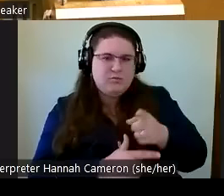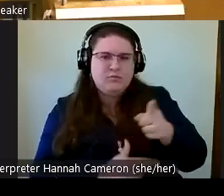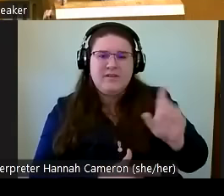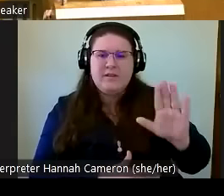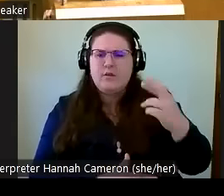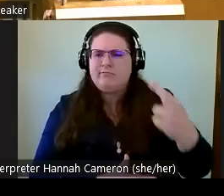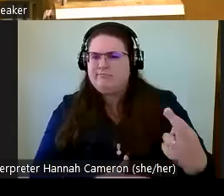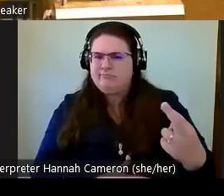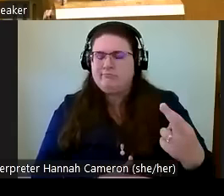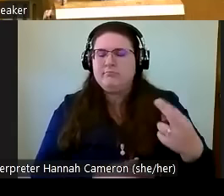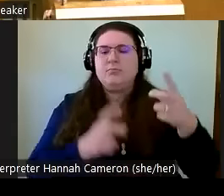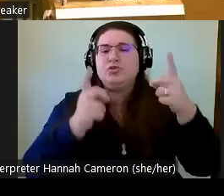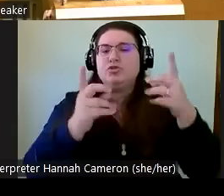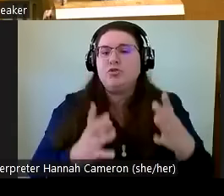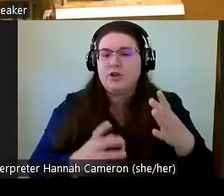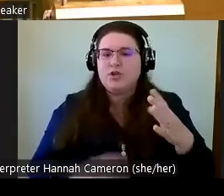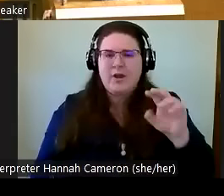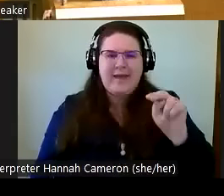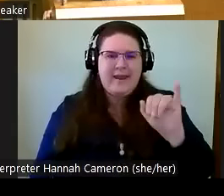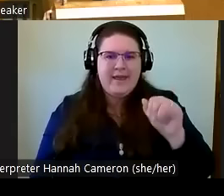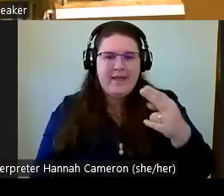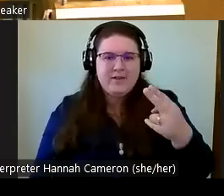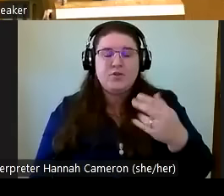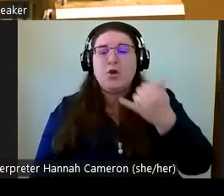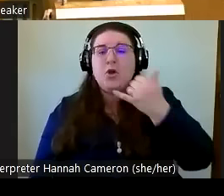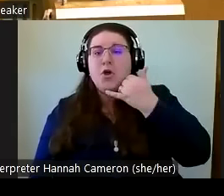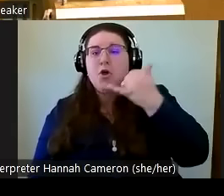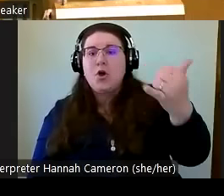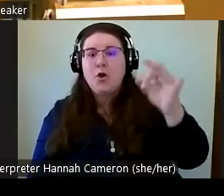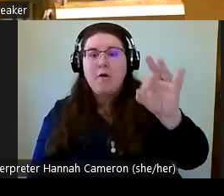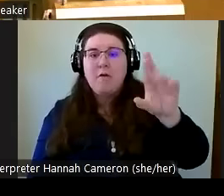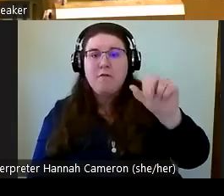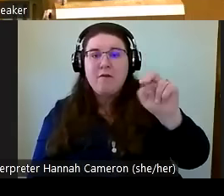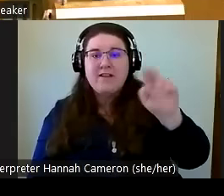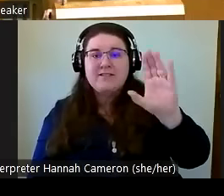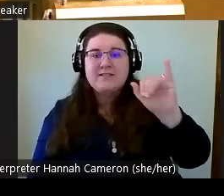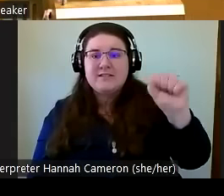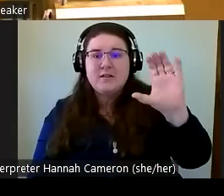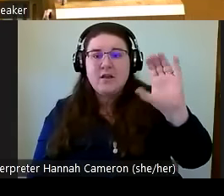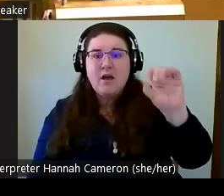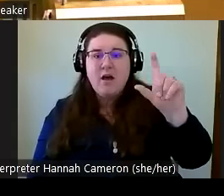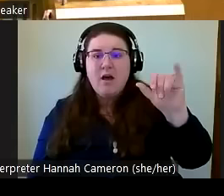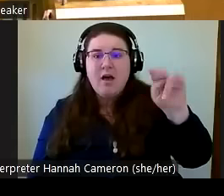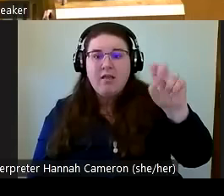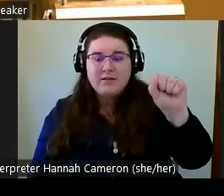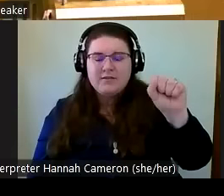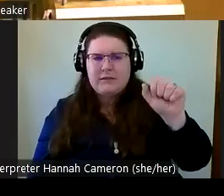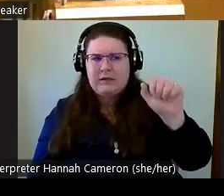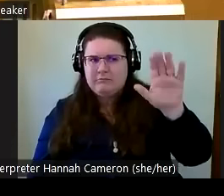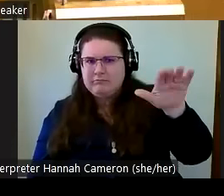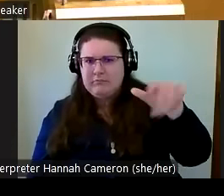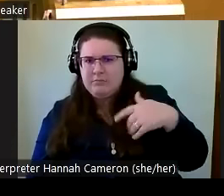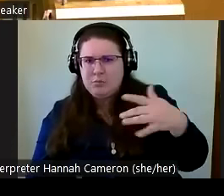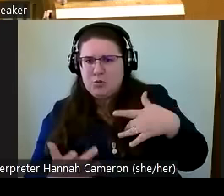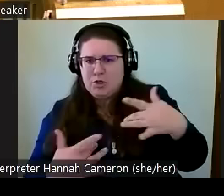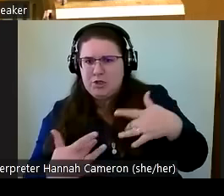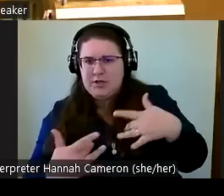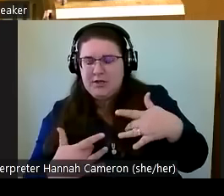NIH. And if you call Francis Collins and say, I'm worried, and Francis then calls the